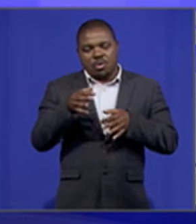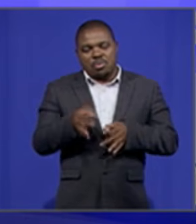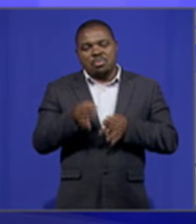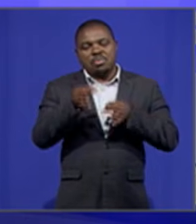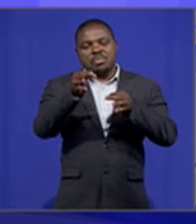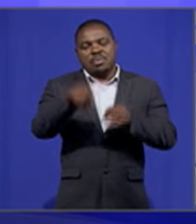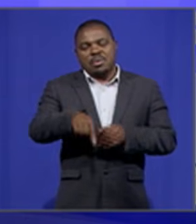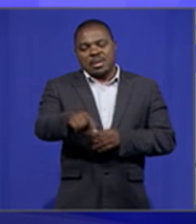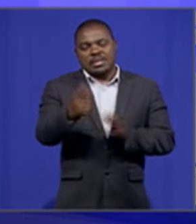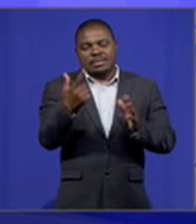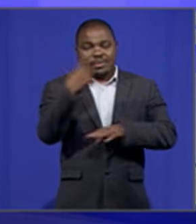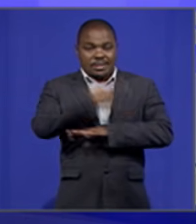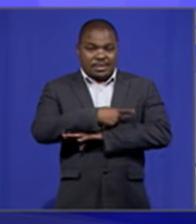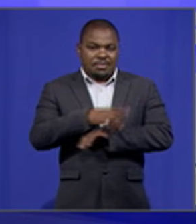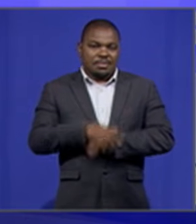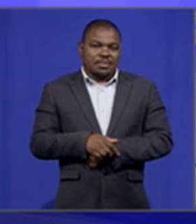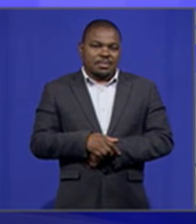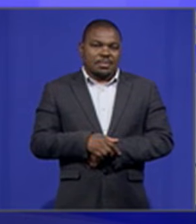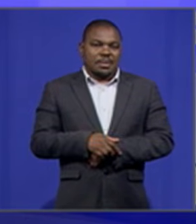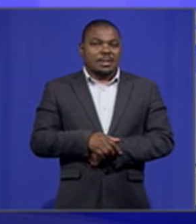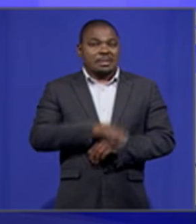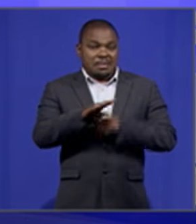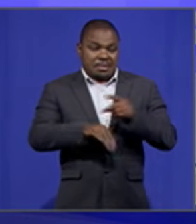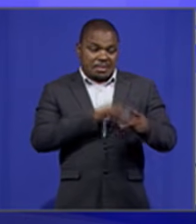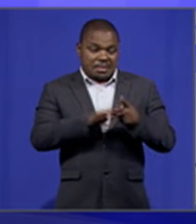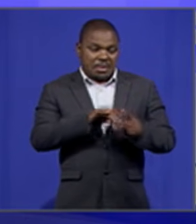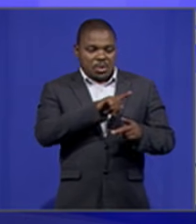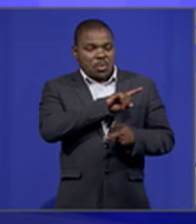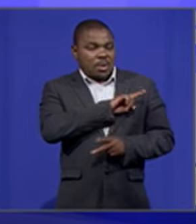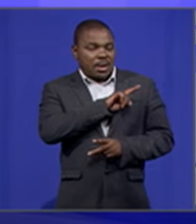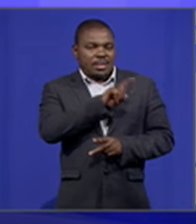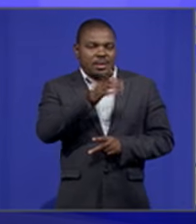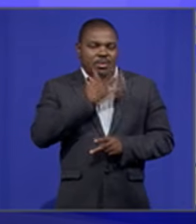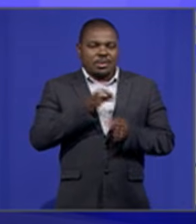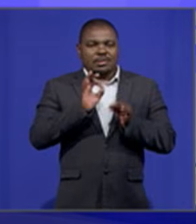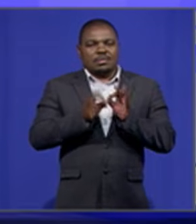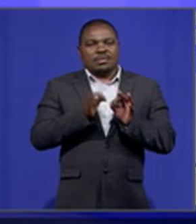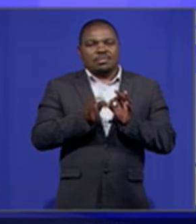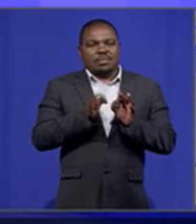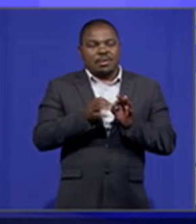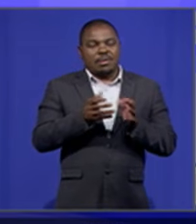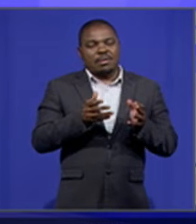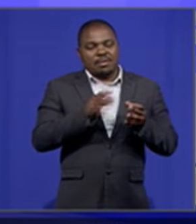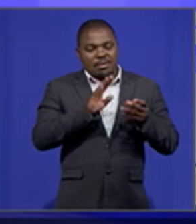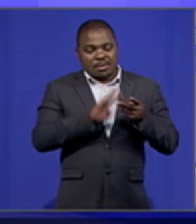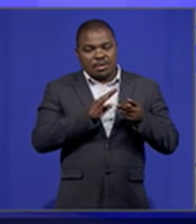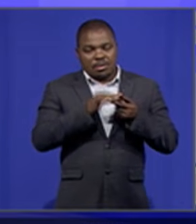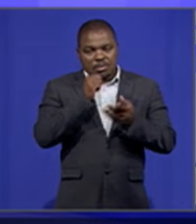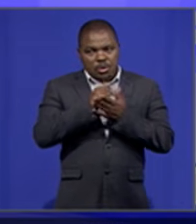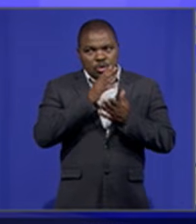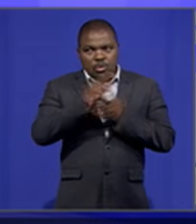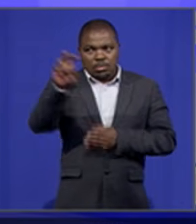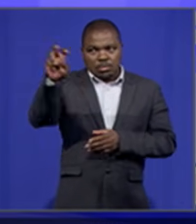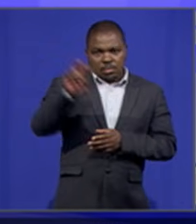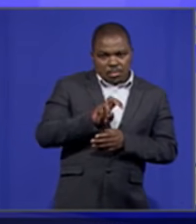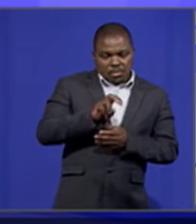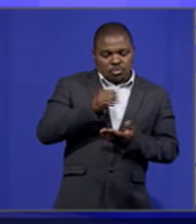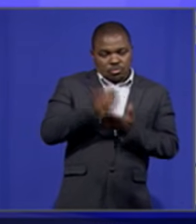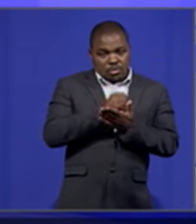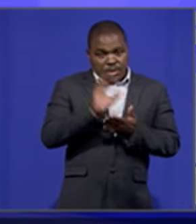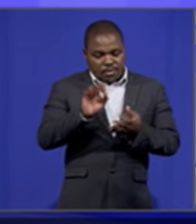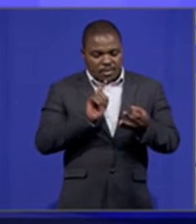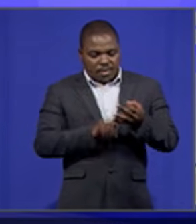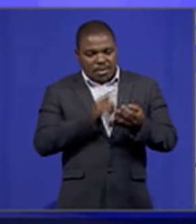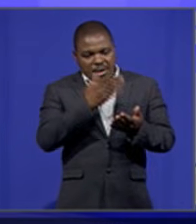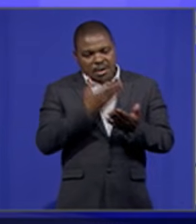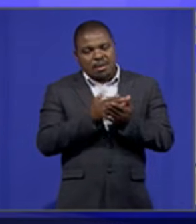matšatši a šupa seo go ba hweletša bafetoledi ba polelo go netefatša maemo a bona a bofaladi ka monageng le gore ba dira kgopelo ya